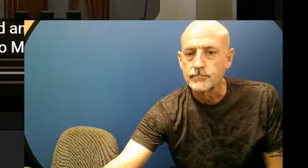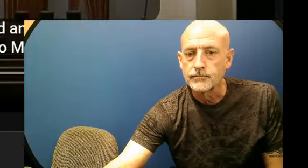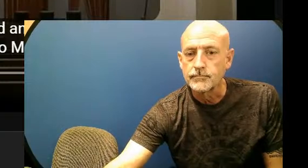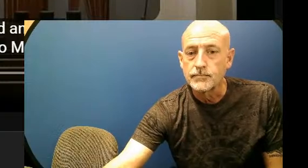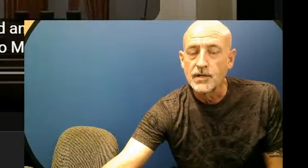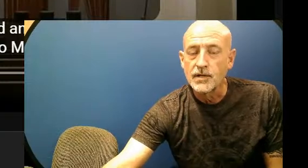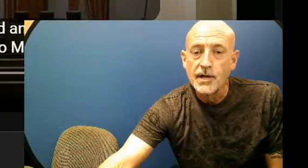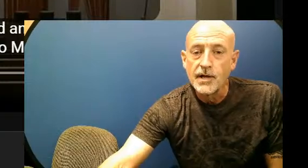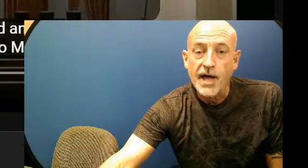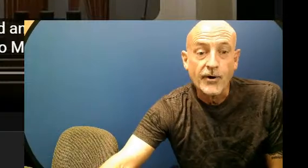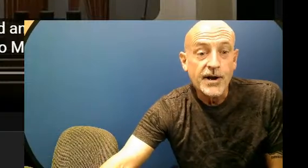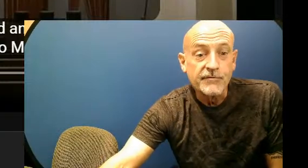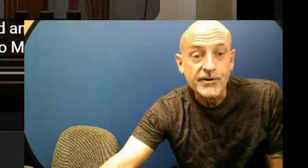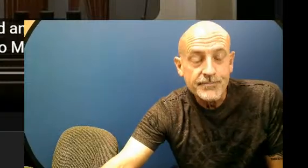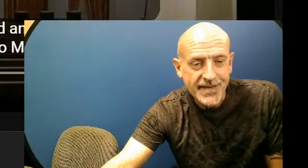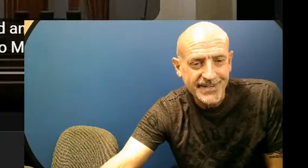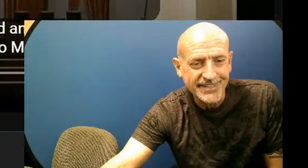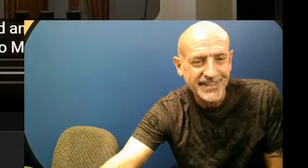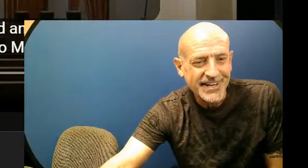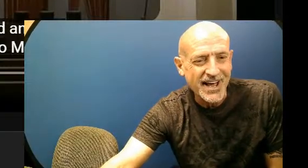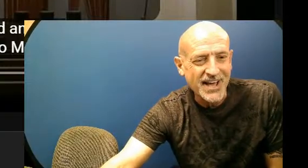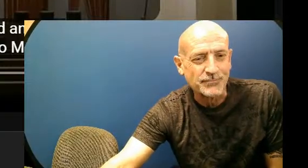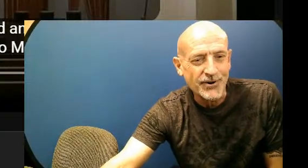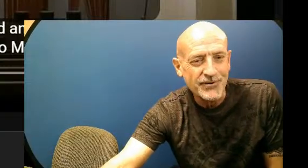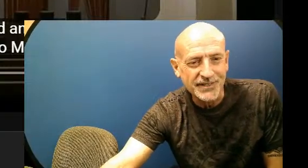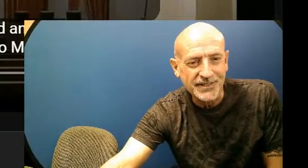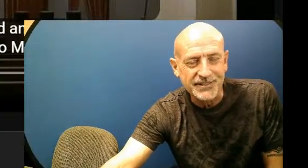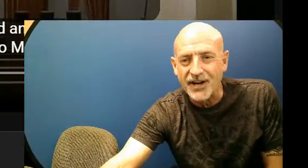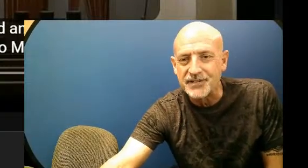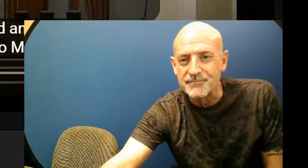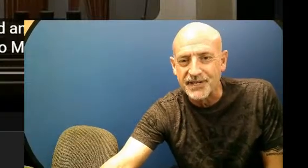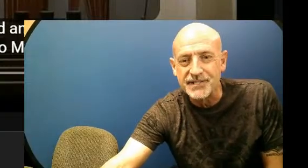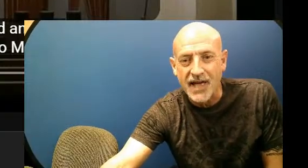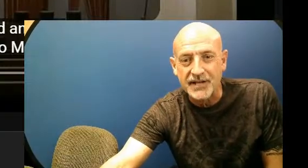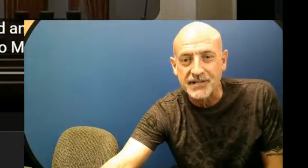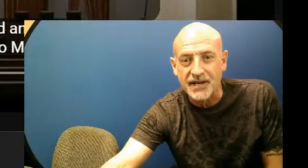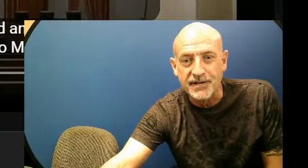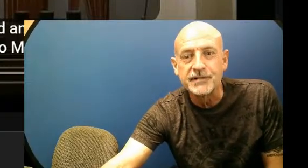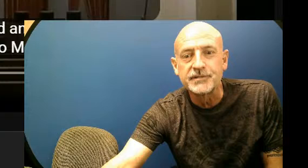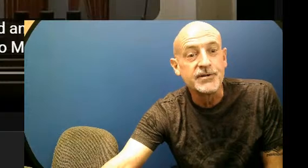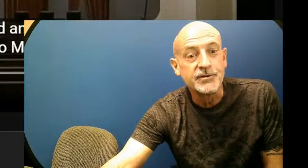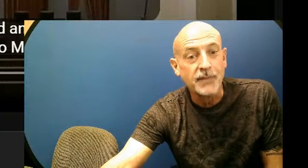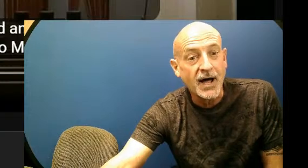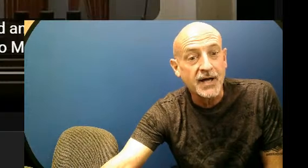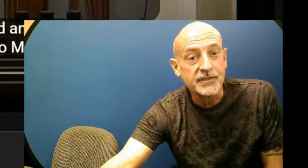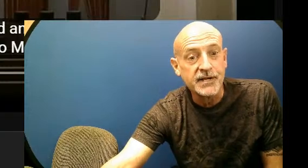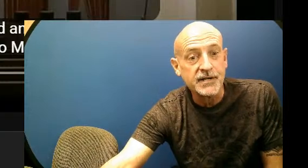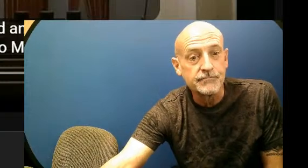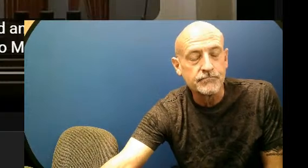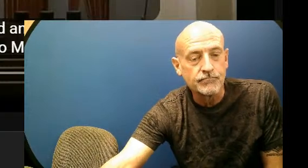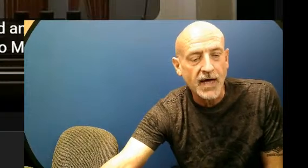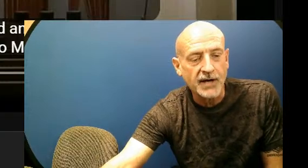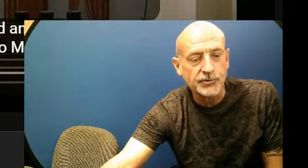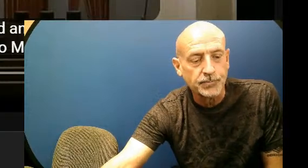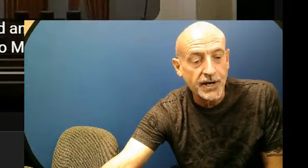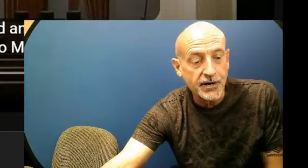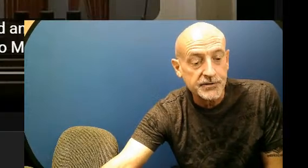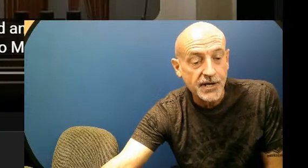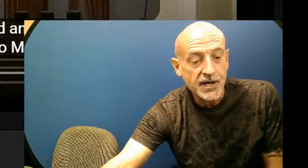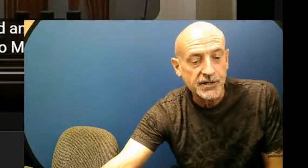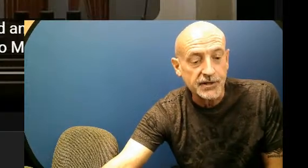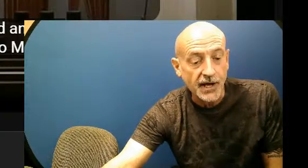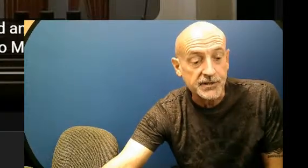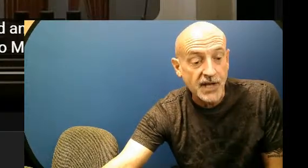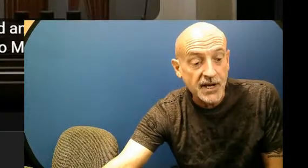doesn't necessarily. However, as proven and documented and admitted to by the actual